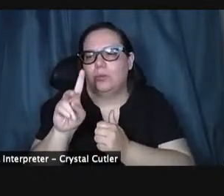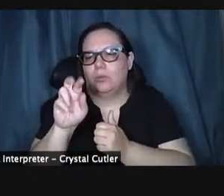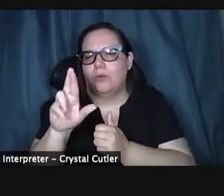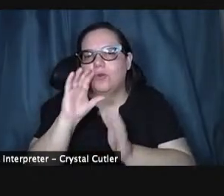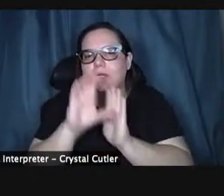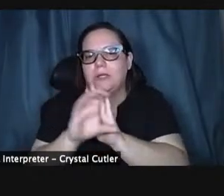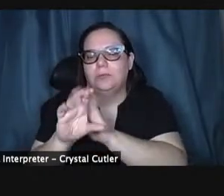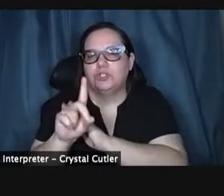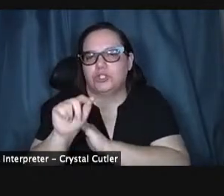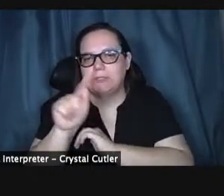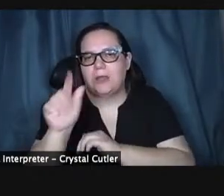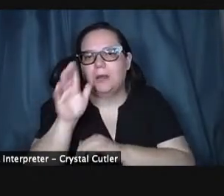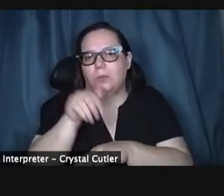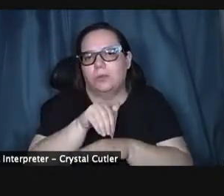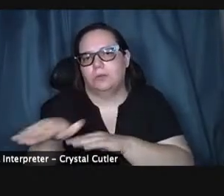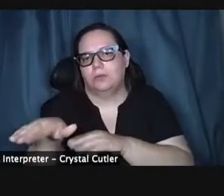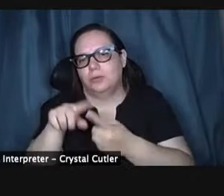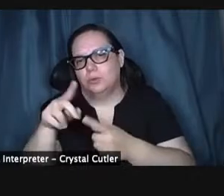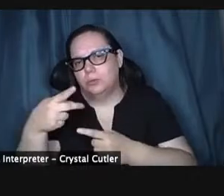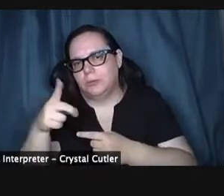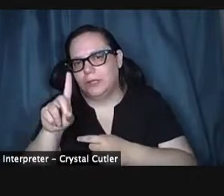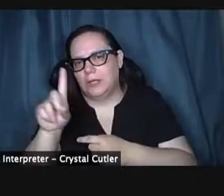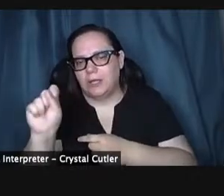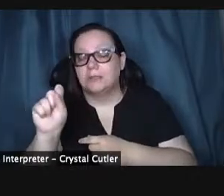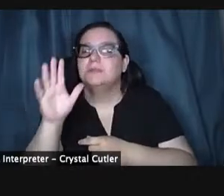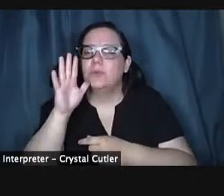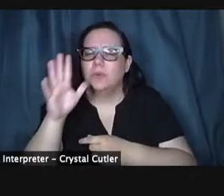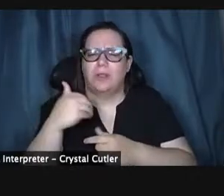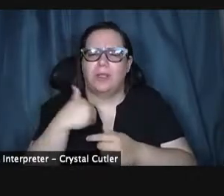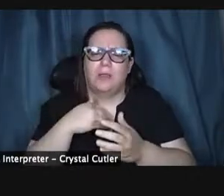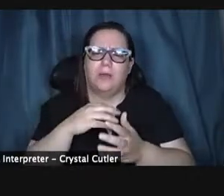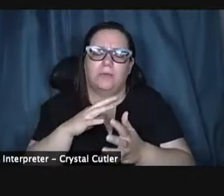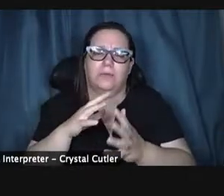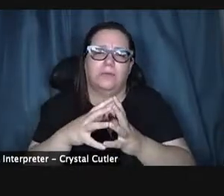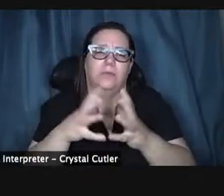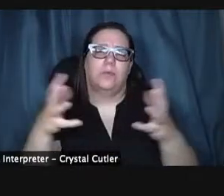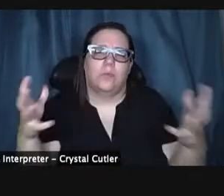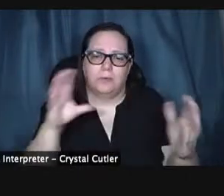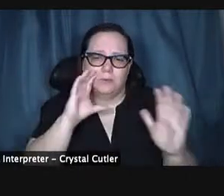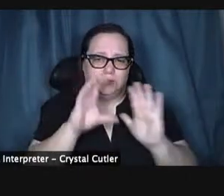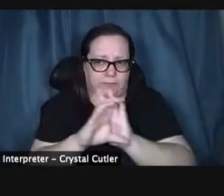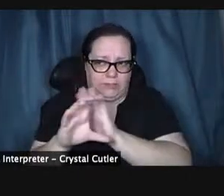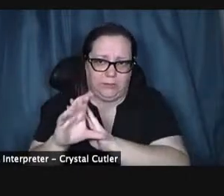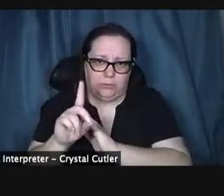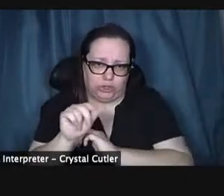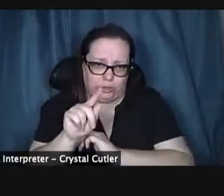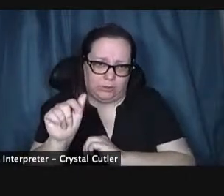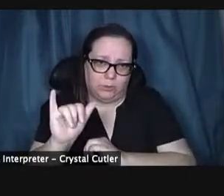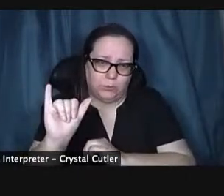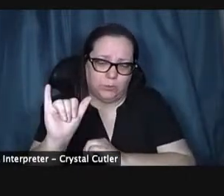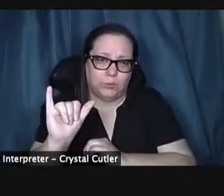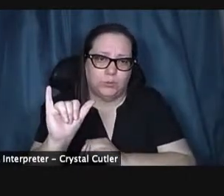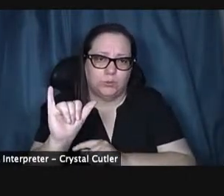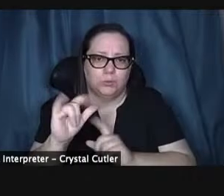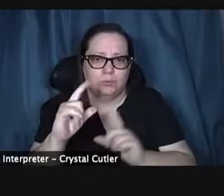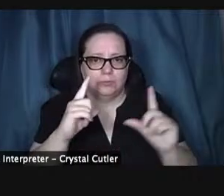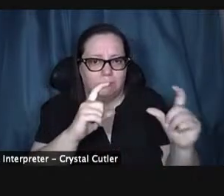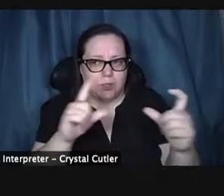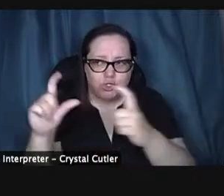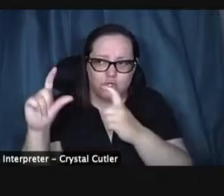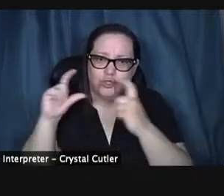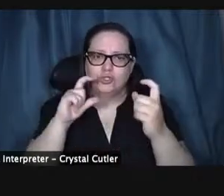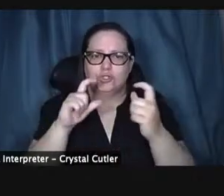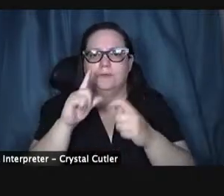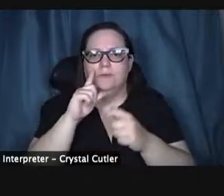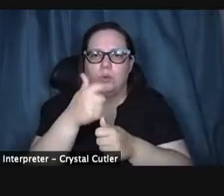to the PDS, et cetera. So we're going to have a wealth of image data too, at really unprecedented coverage